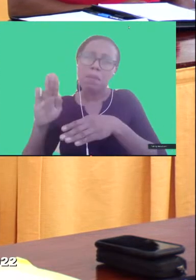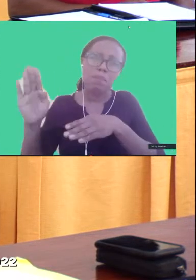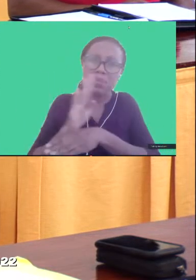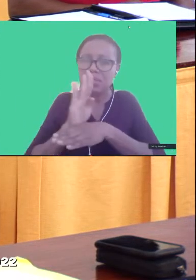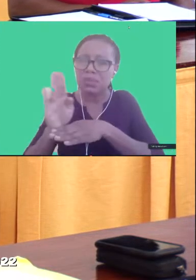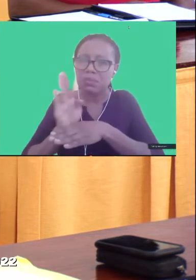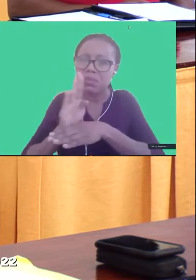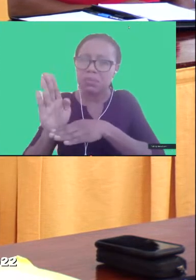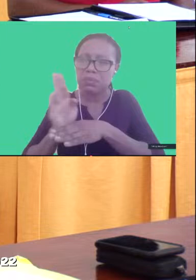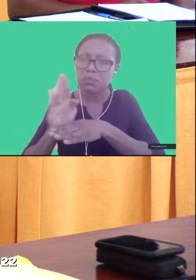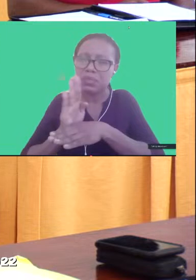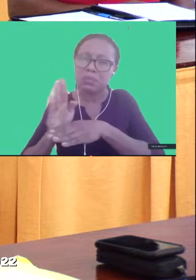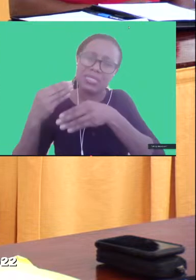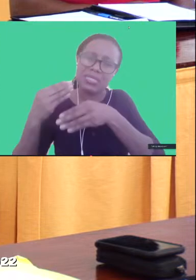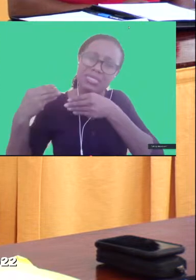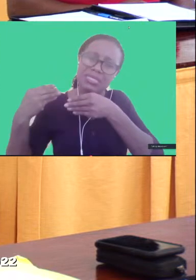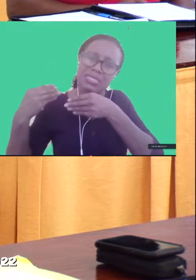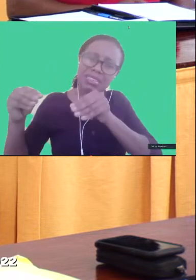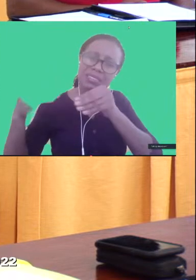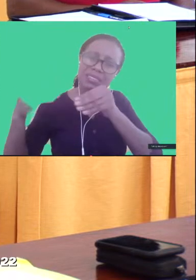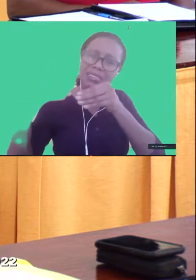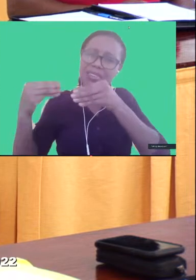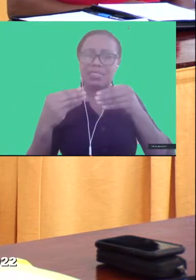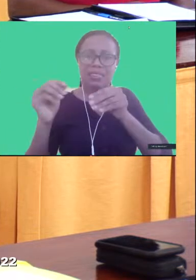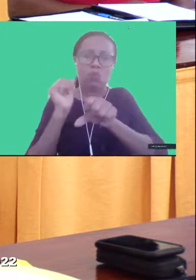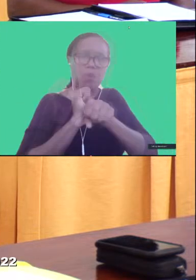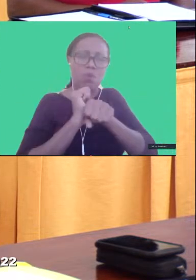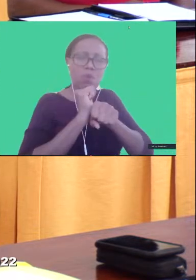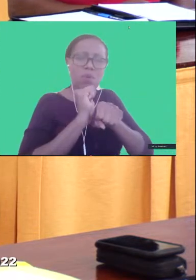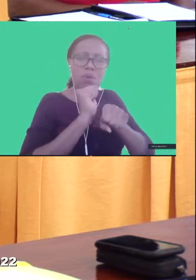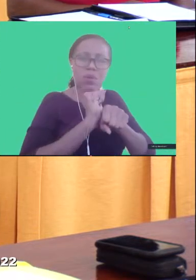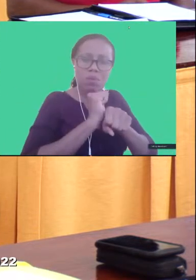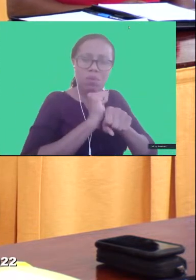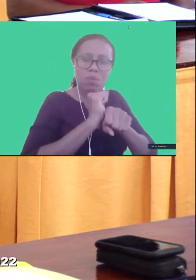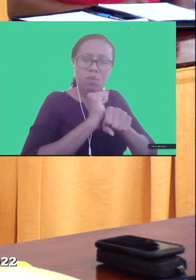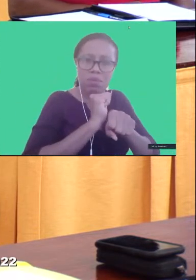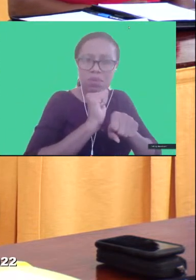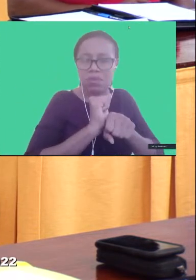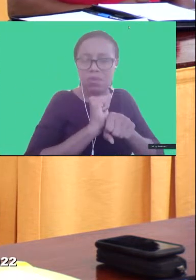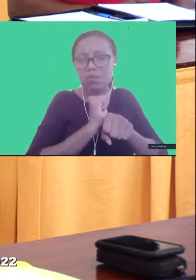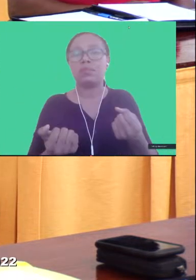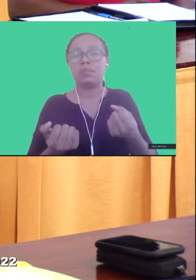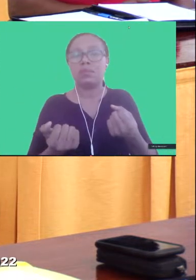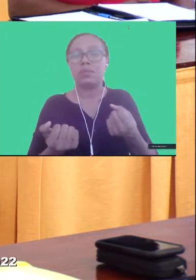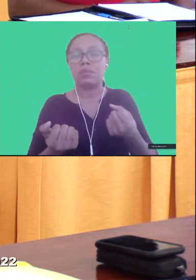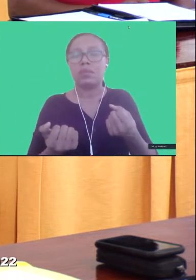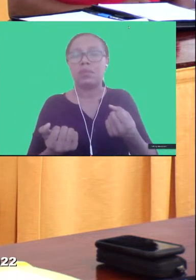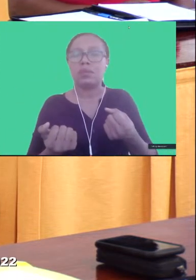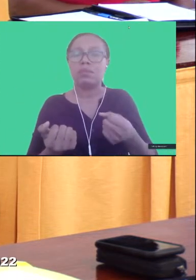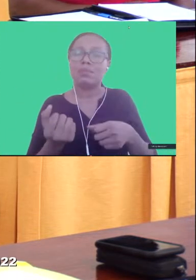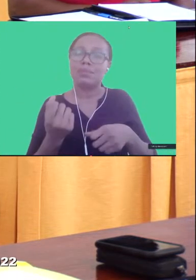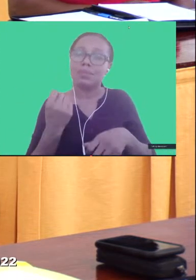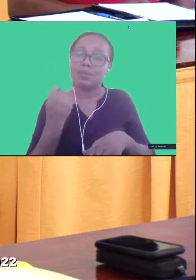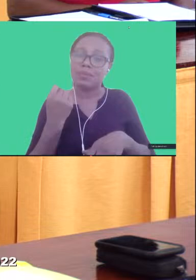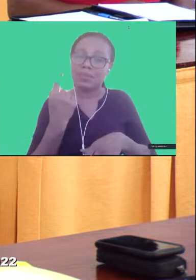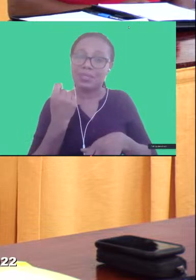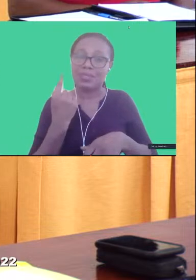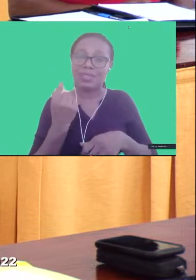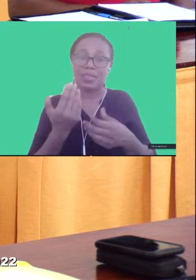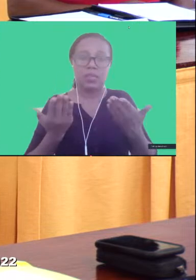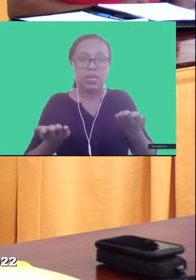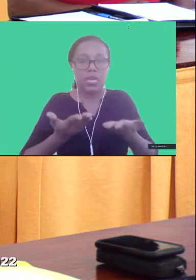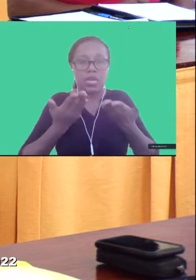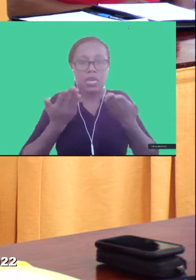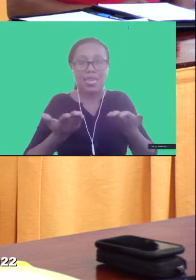transform the reality of how our vending community exists, and to